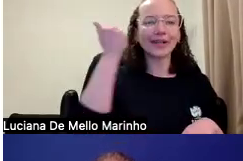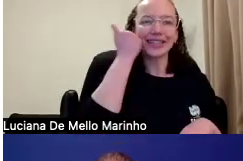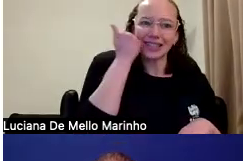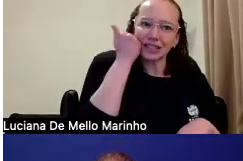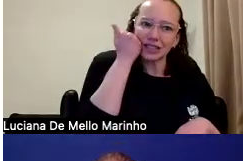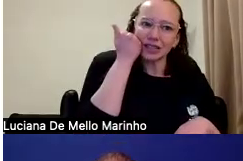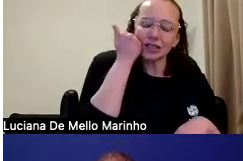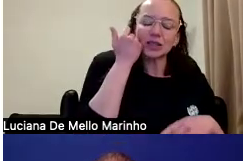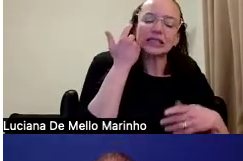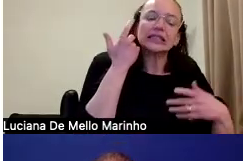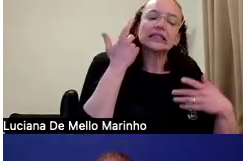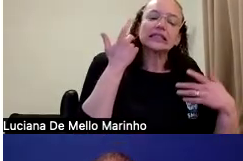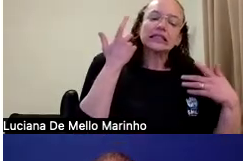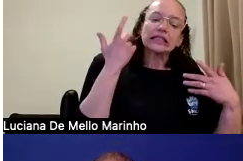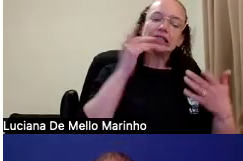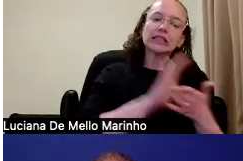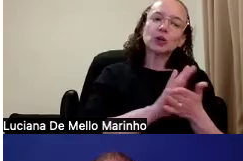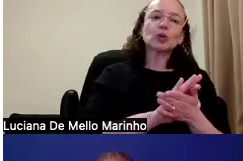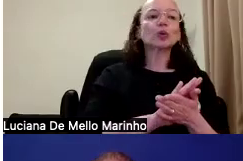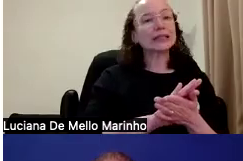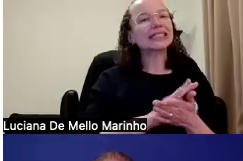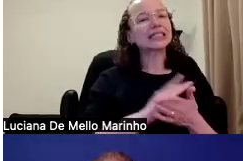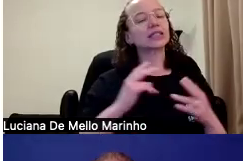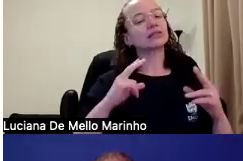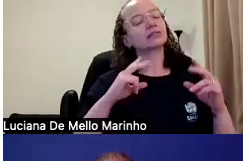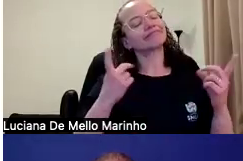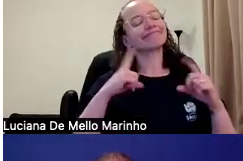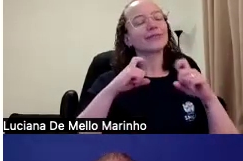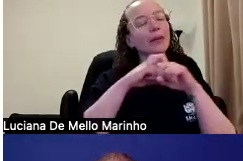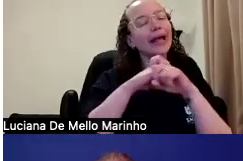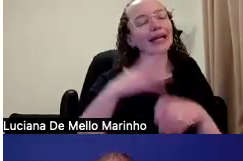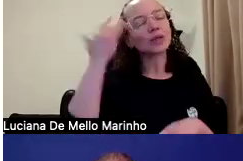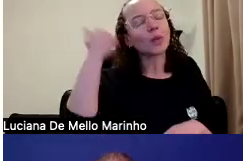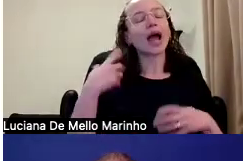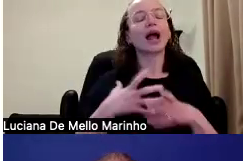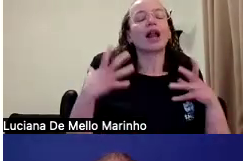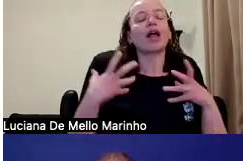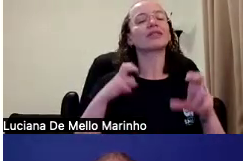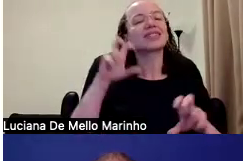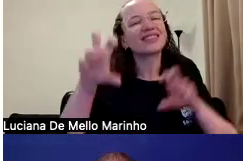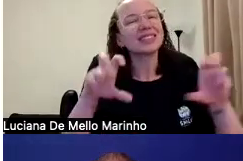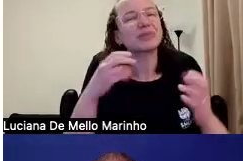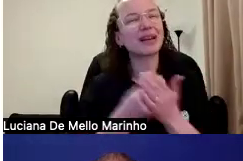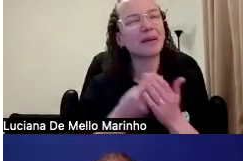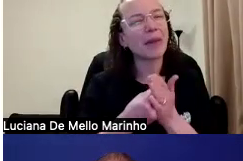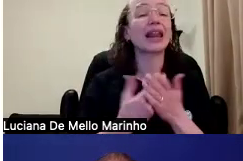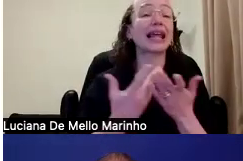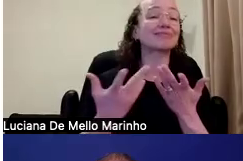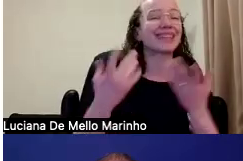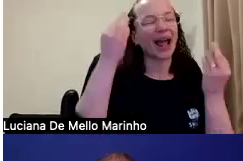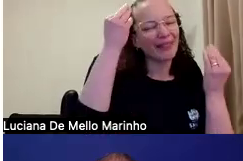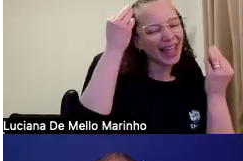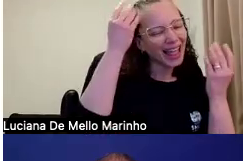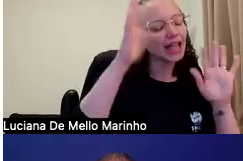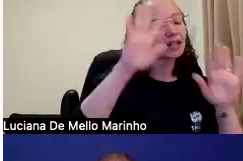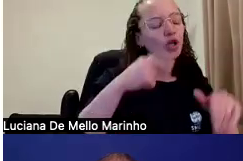And so I volunteer at the dental school. which was a little complicated because I had a lot